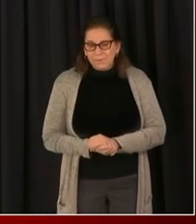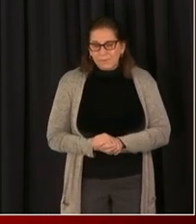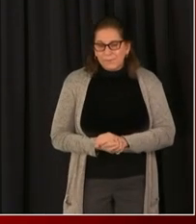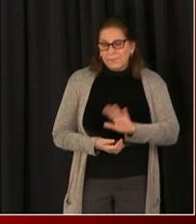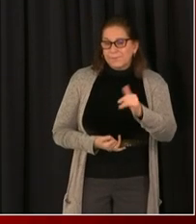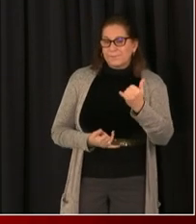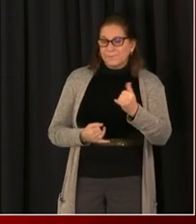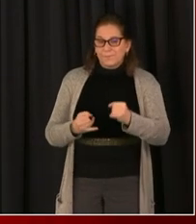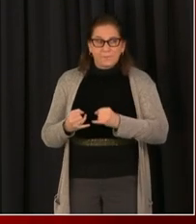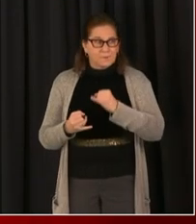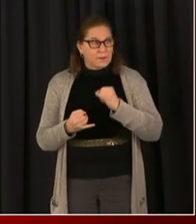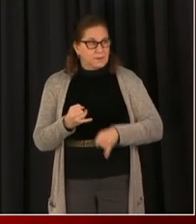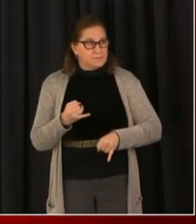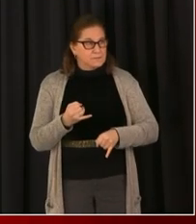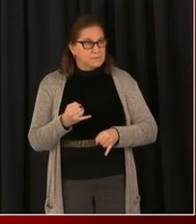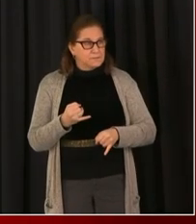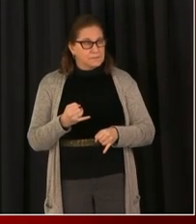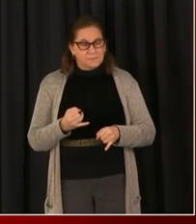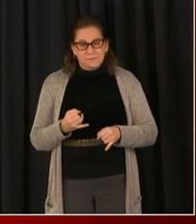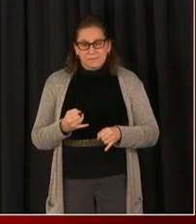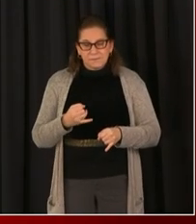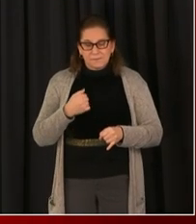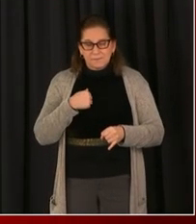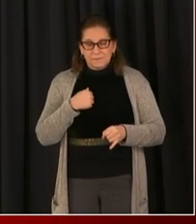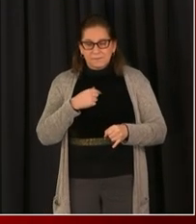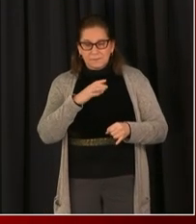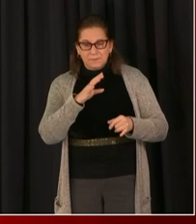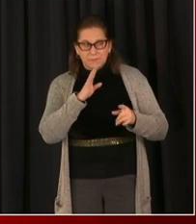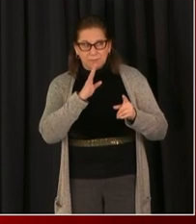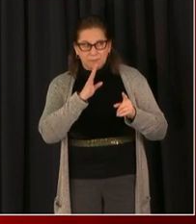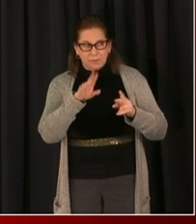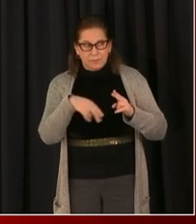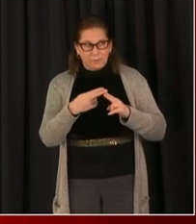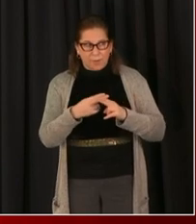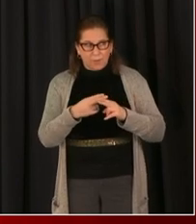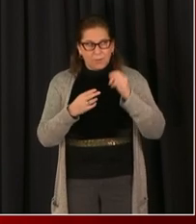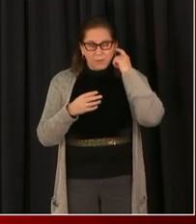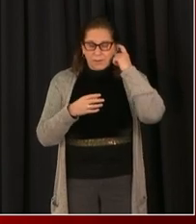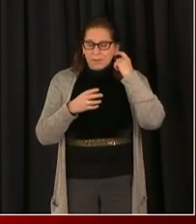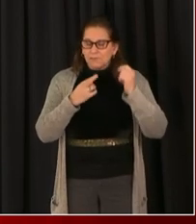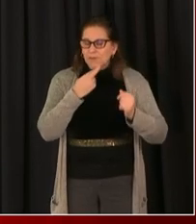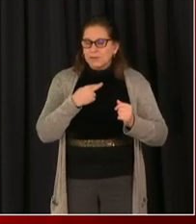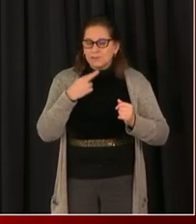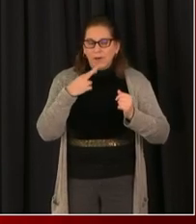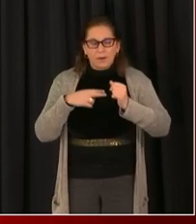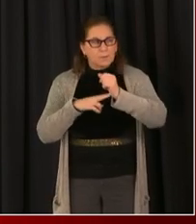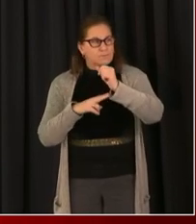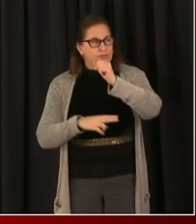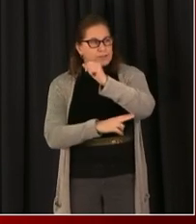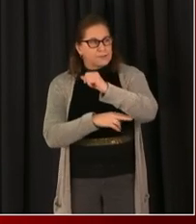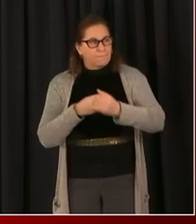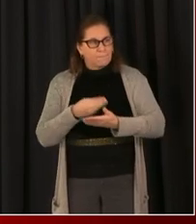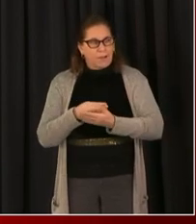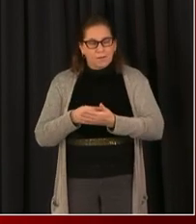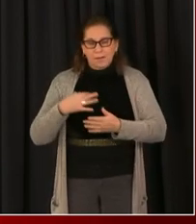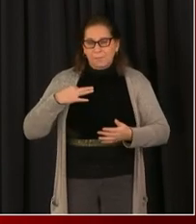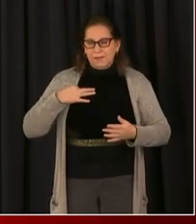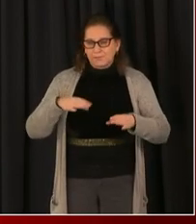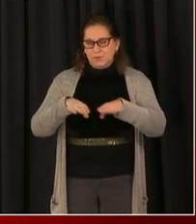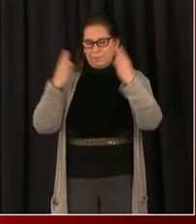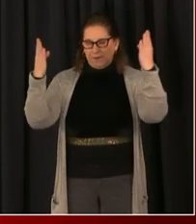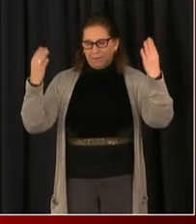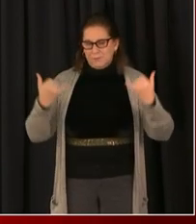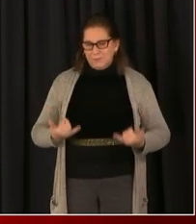attention to the Restaurant Bridge Fund applications. A few weeks ago, we announced